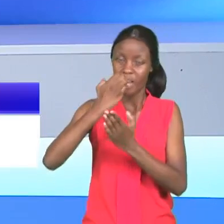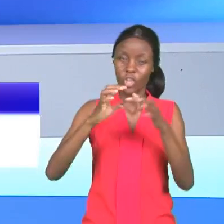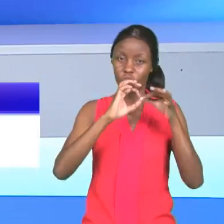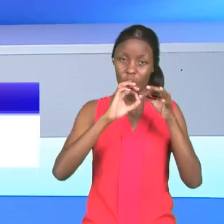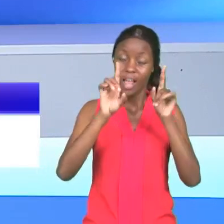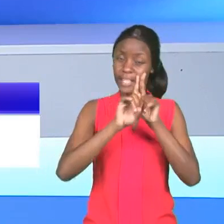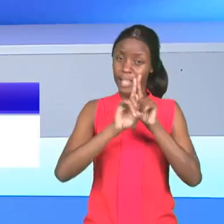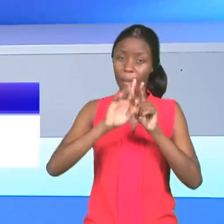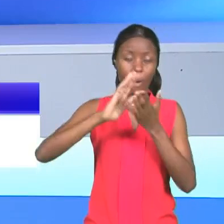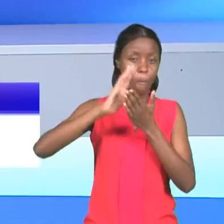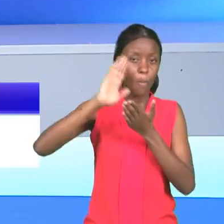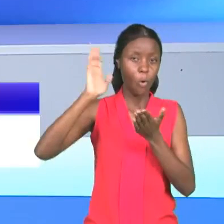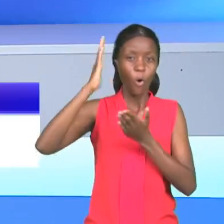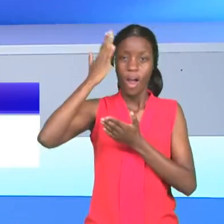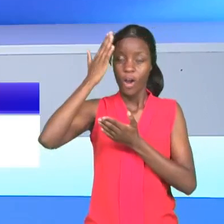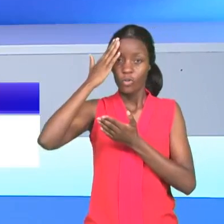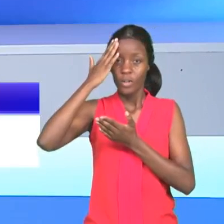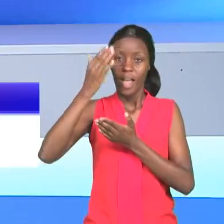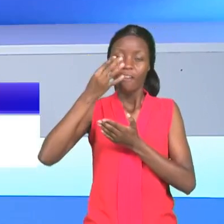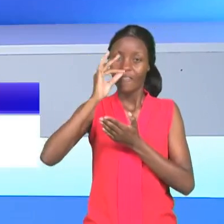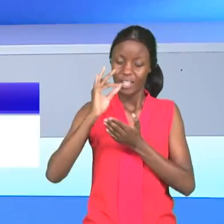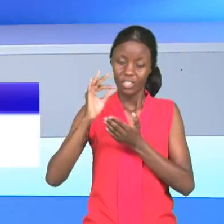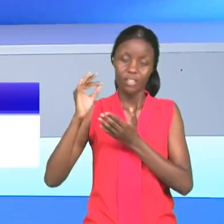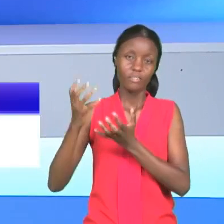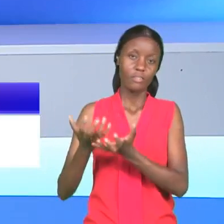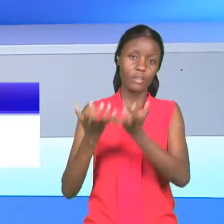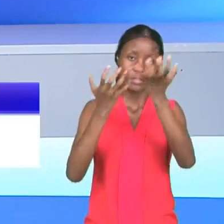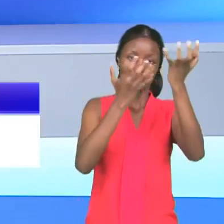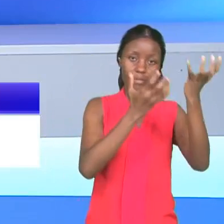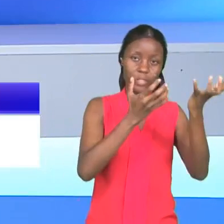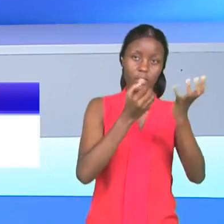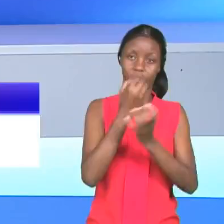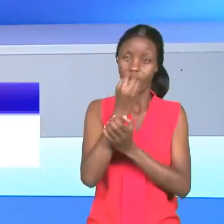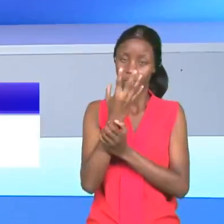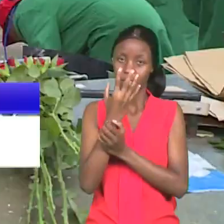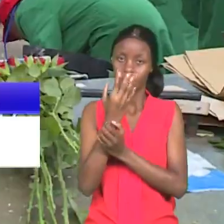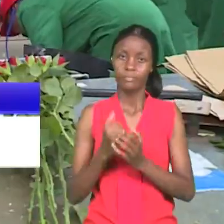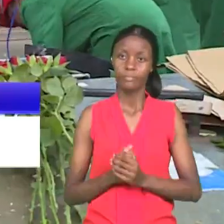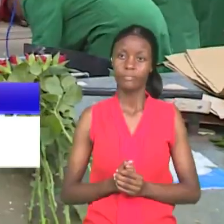prominent fresh flower exporting countries in Africa. Give us on Minor reports.